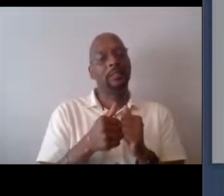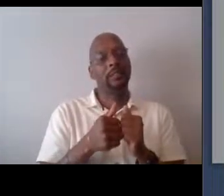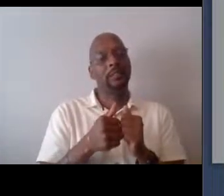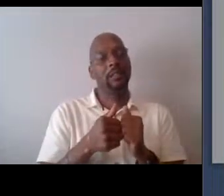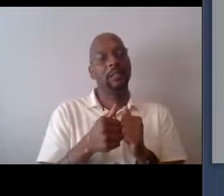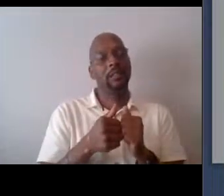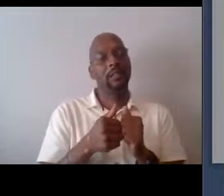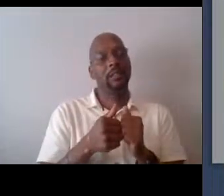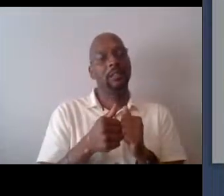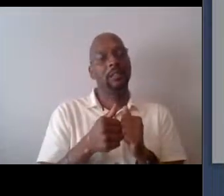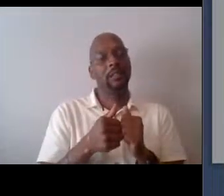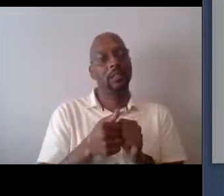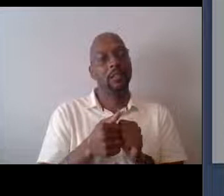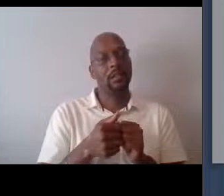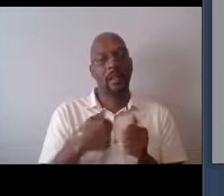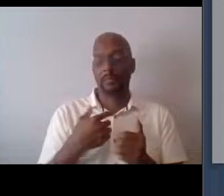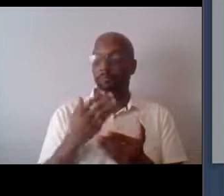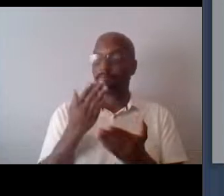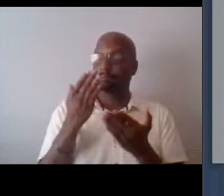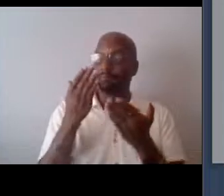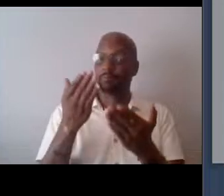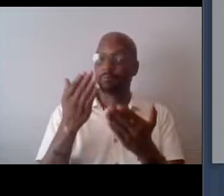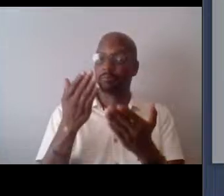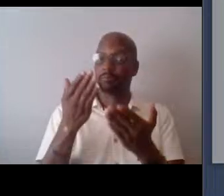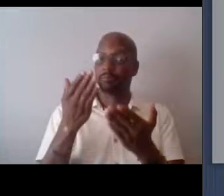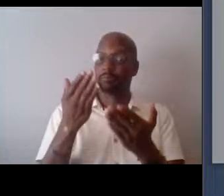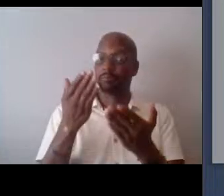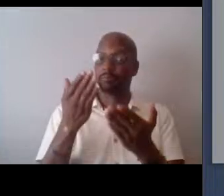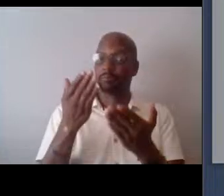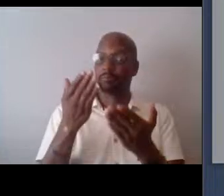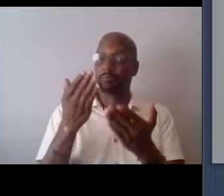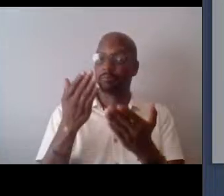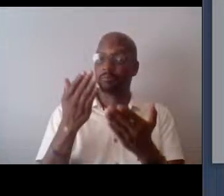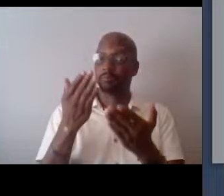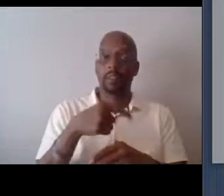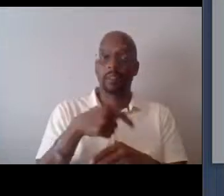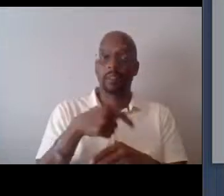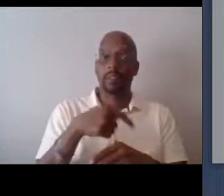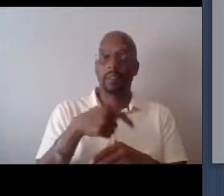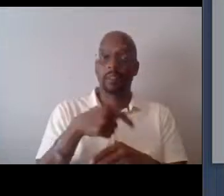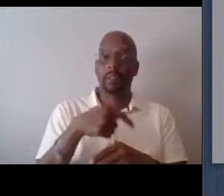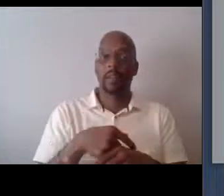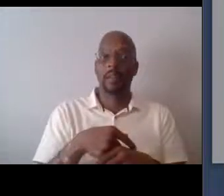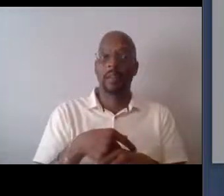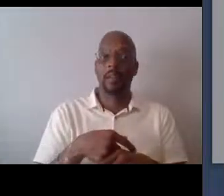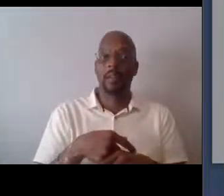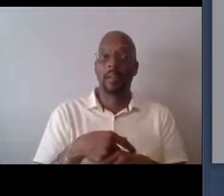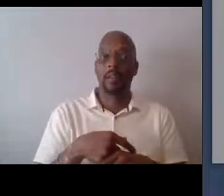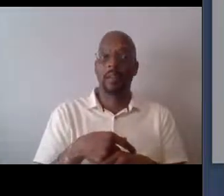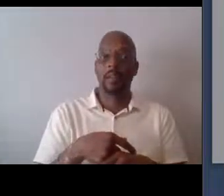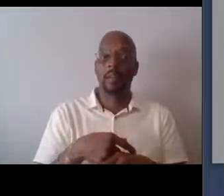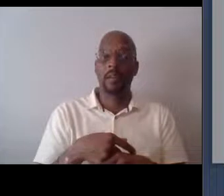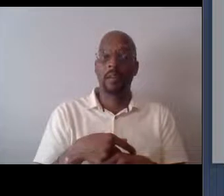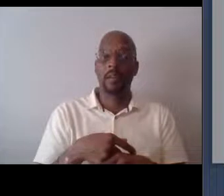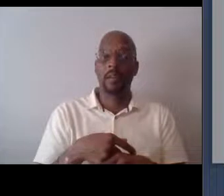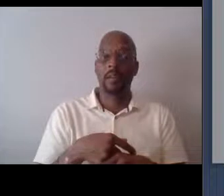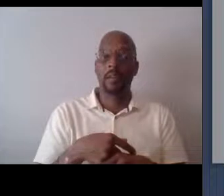would recommend NextTrend that we ask people their age, just as we were all asked when we applied on